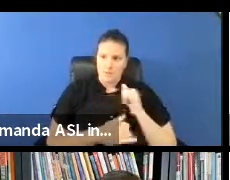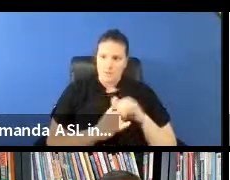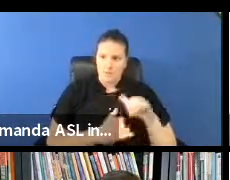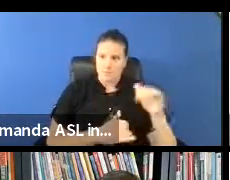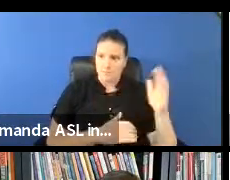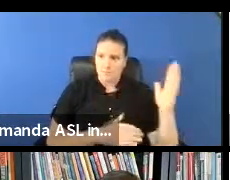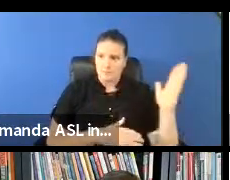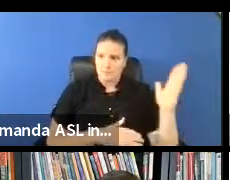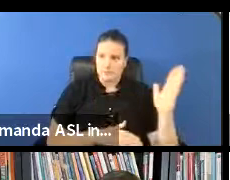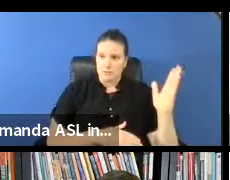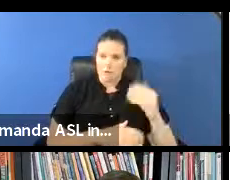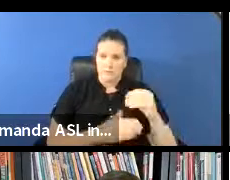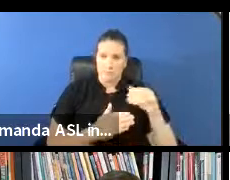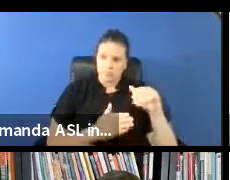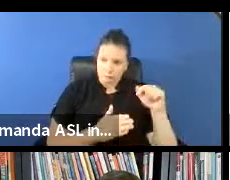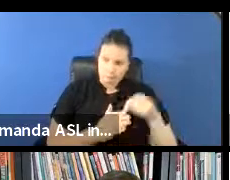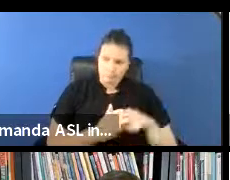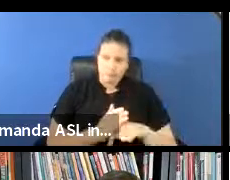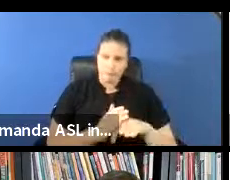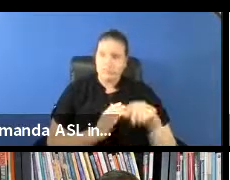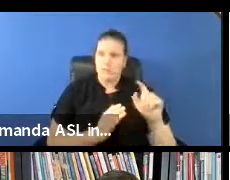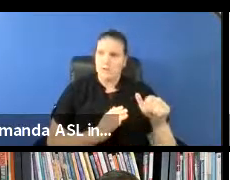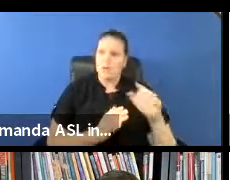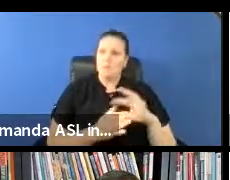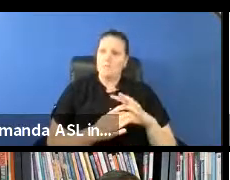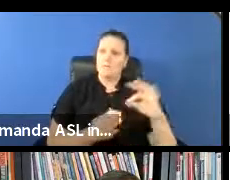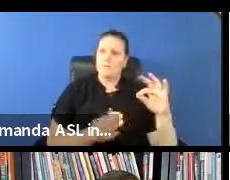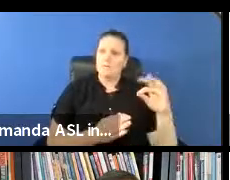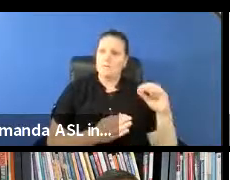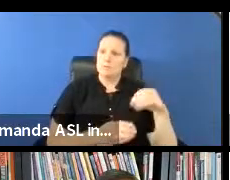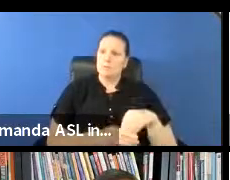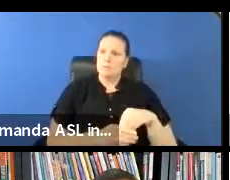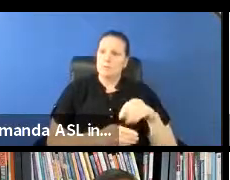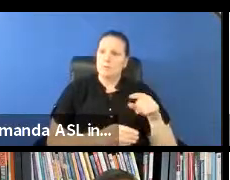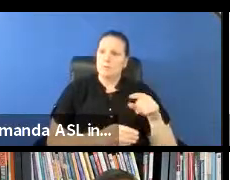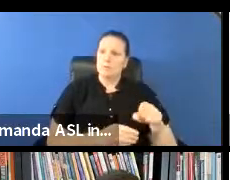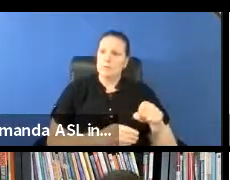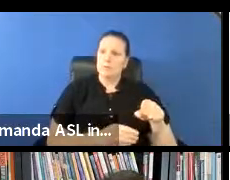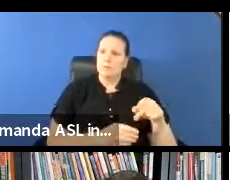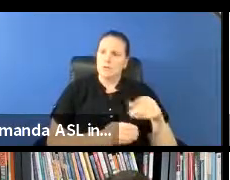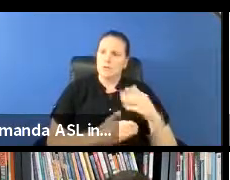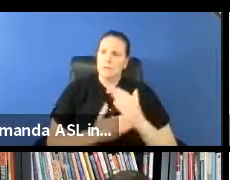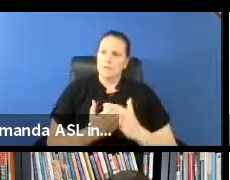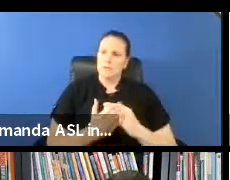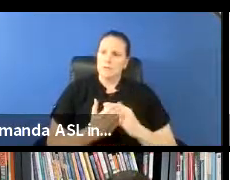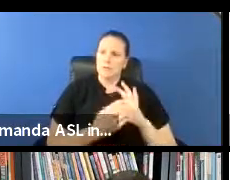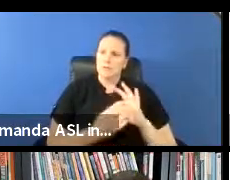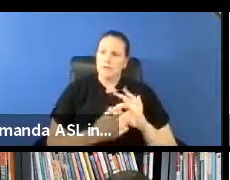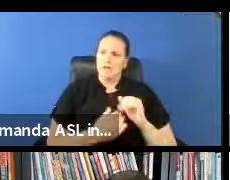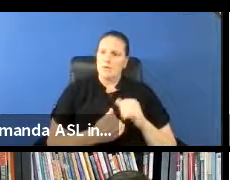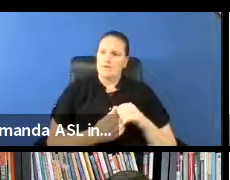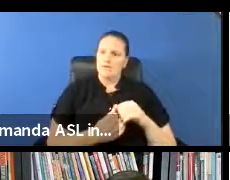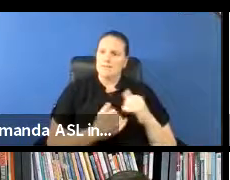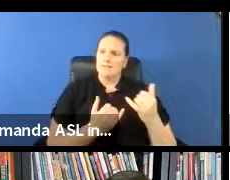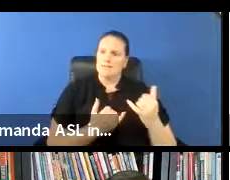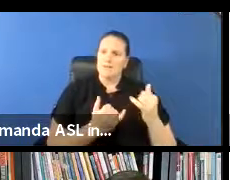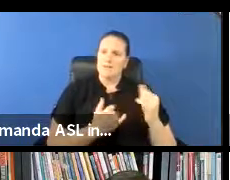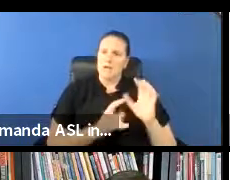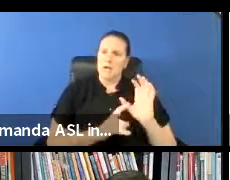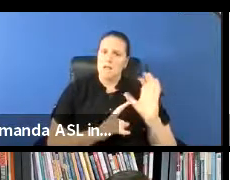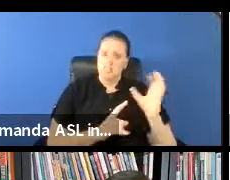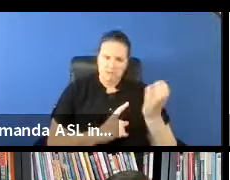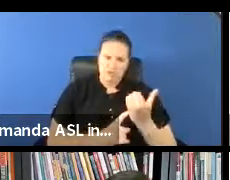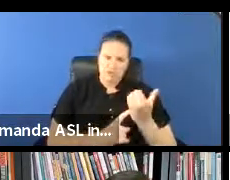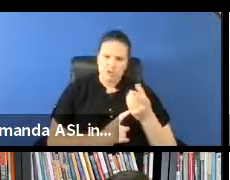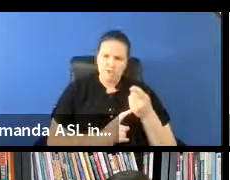presentation and the thoroughness of it. And you'd mentioned in the piece around sort of existing conditions, I think